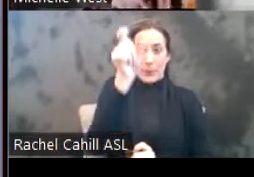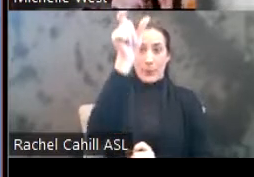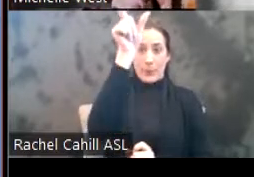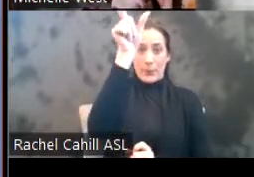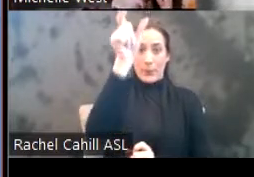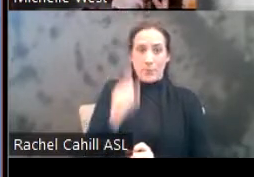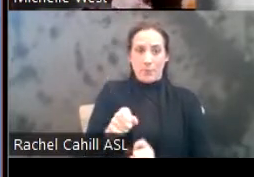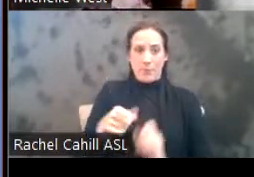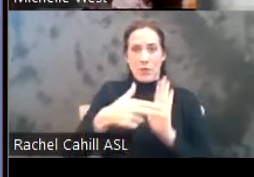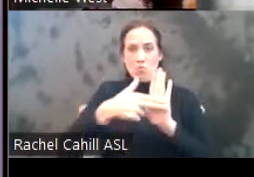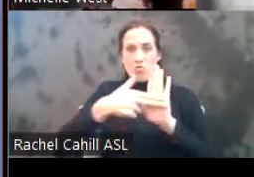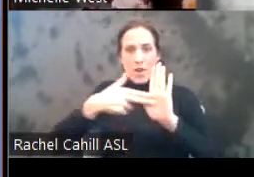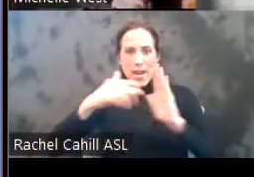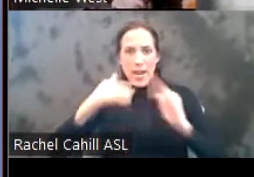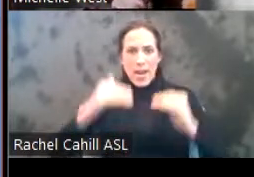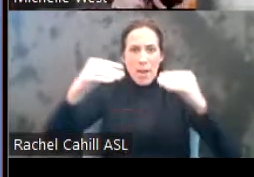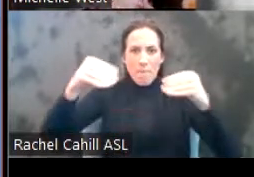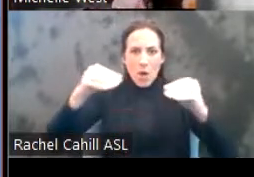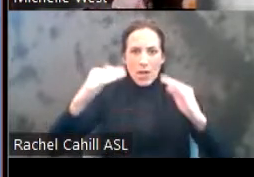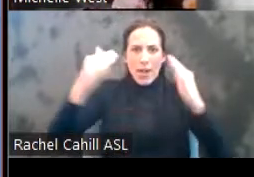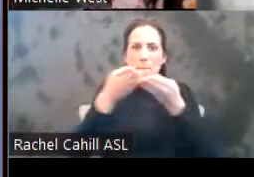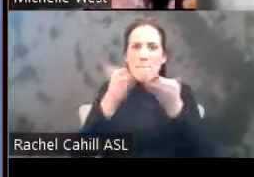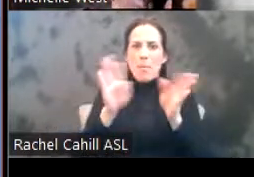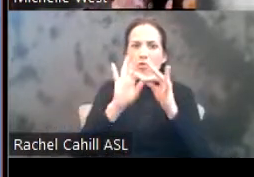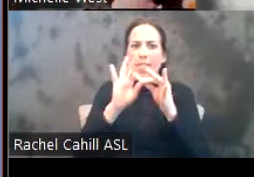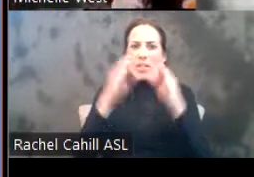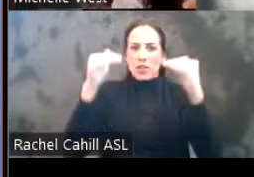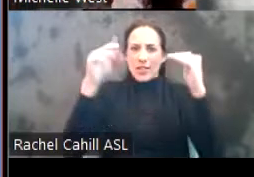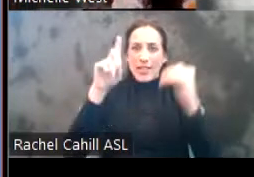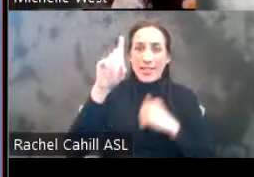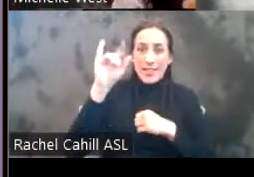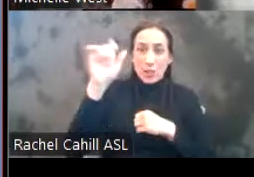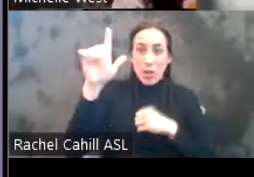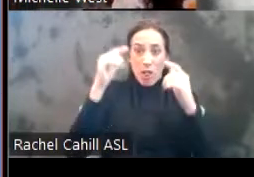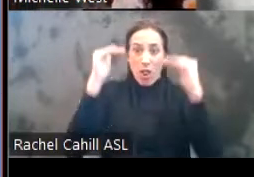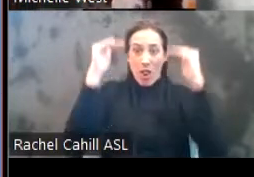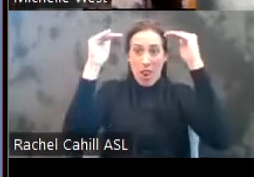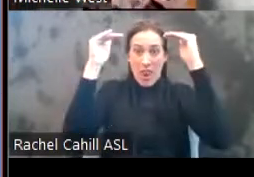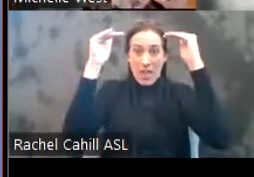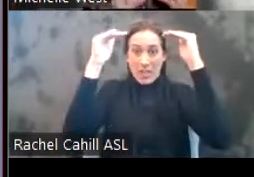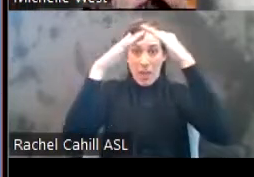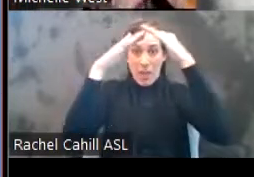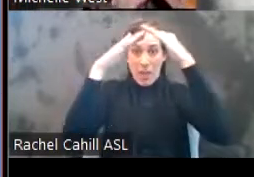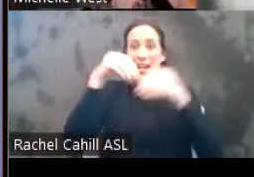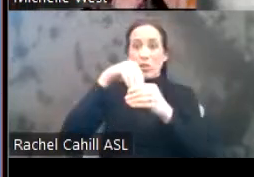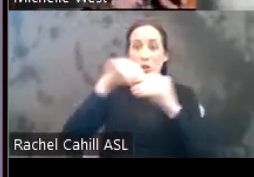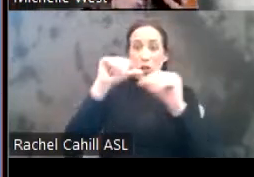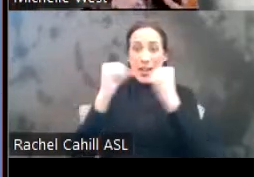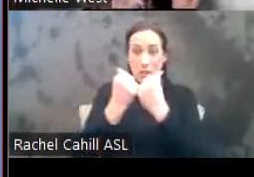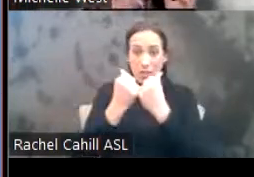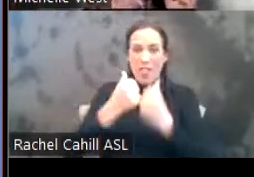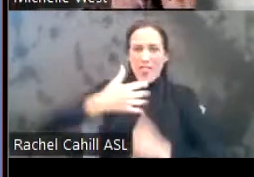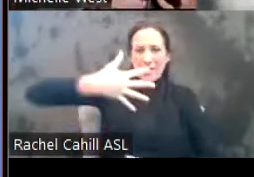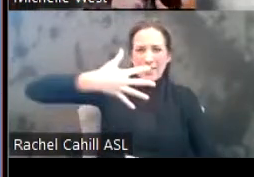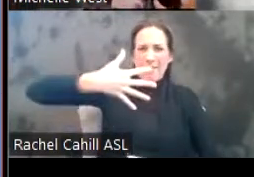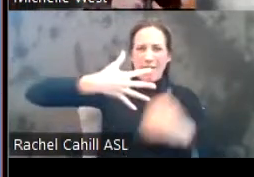says branding, marketing, public relations, digital, and internal agency. Those are the five sections